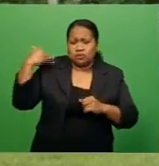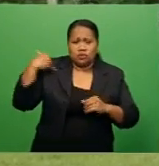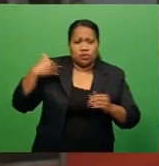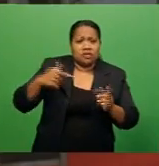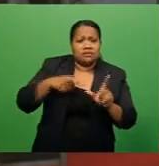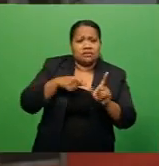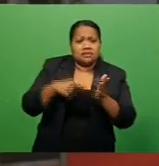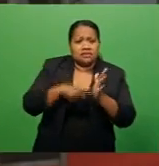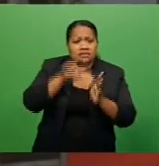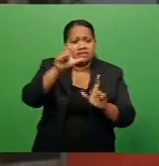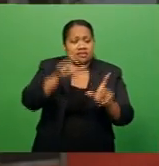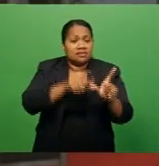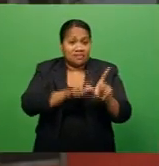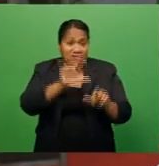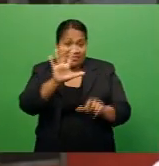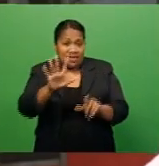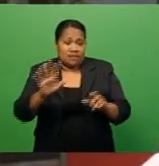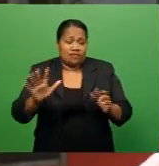December.